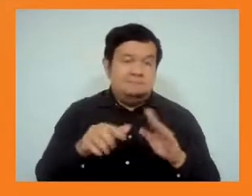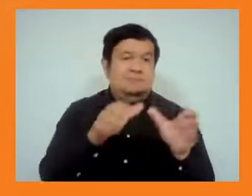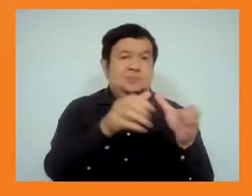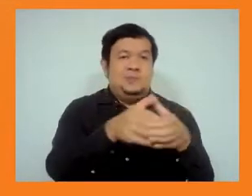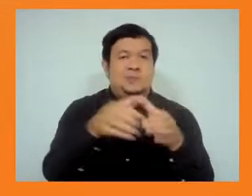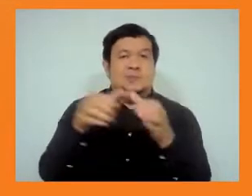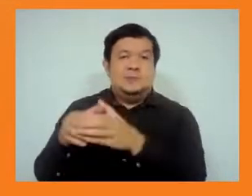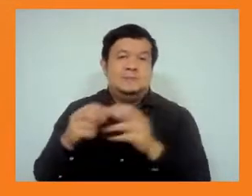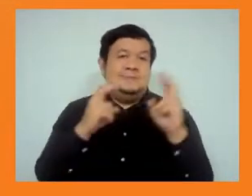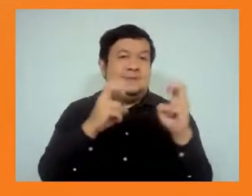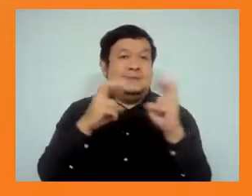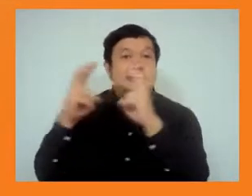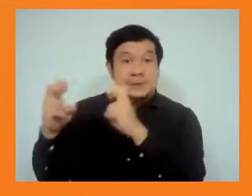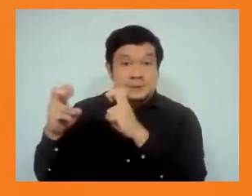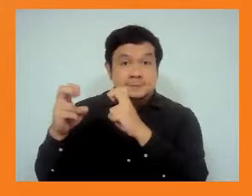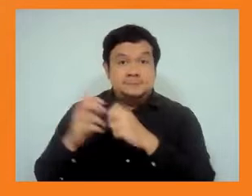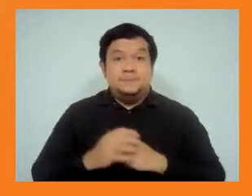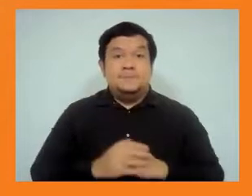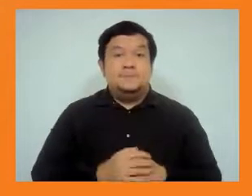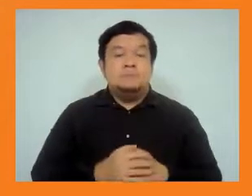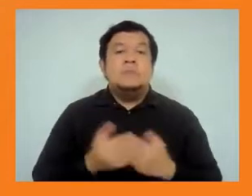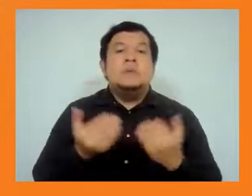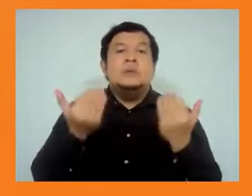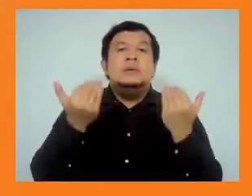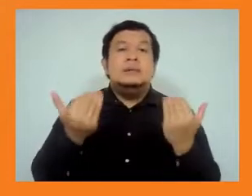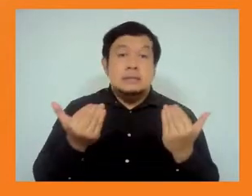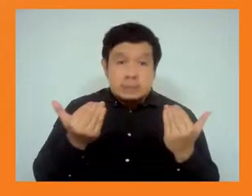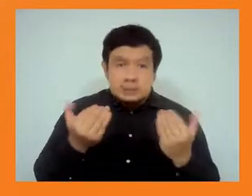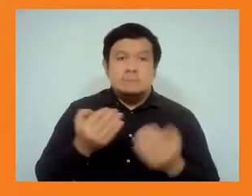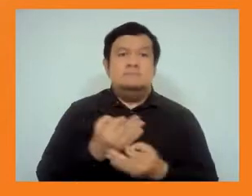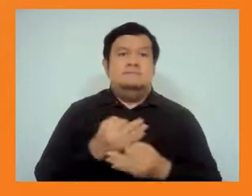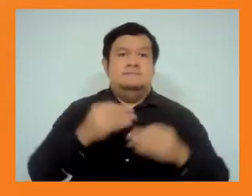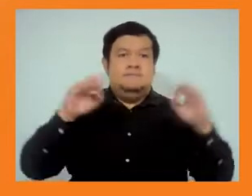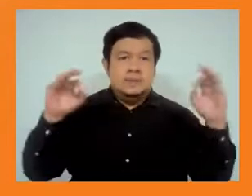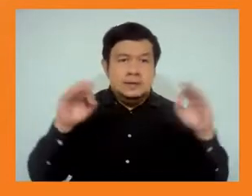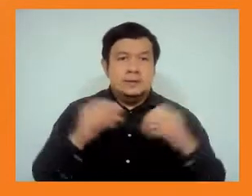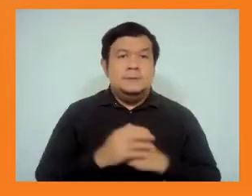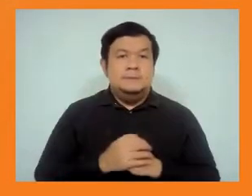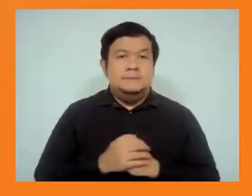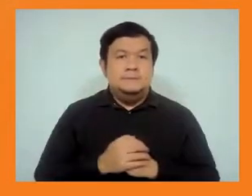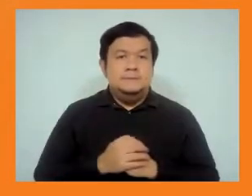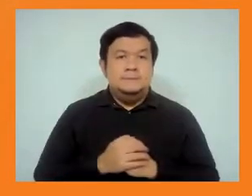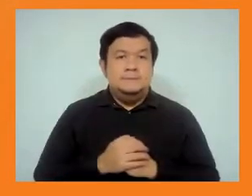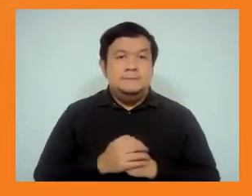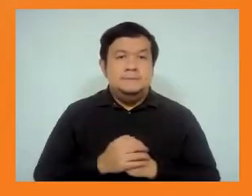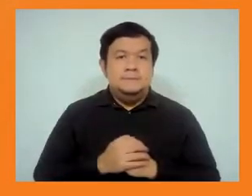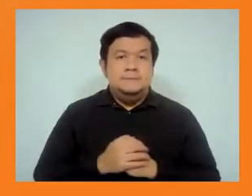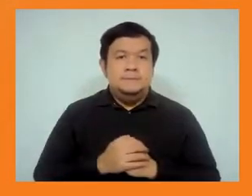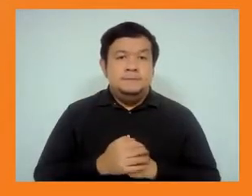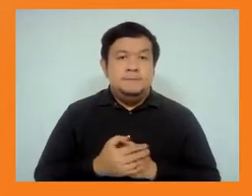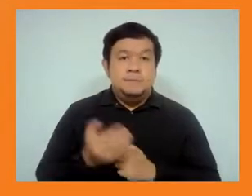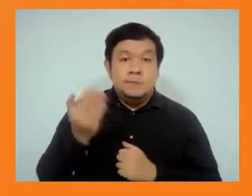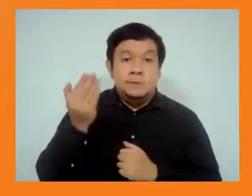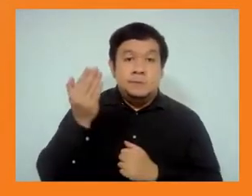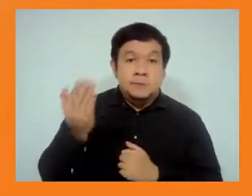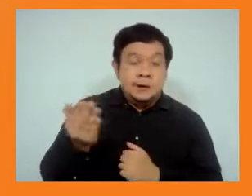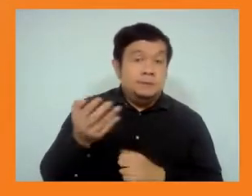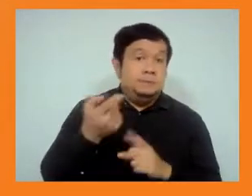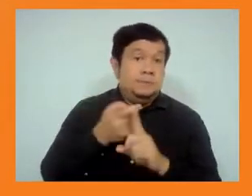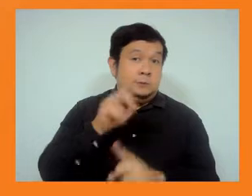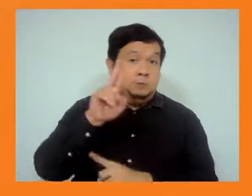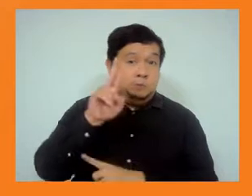separate budget for monitoring. So therefore, the monitoring is not really happening. And because there was